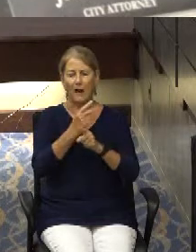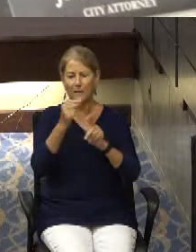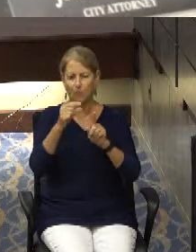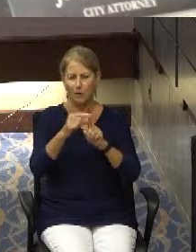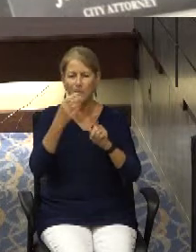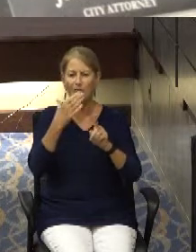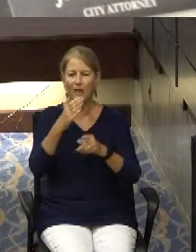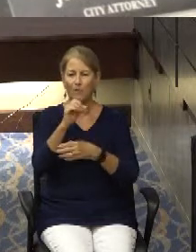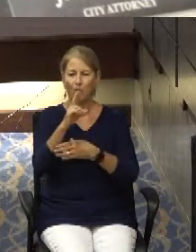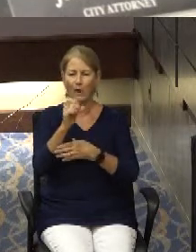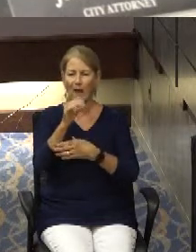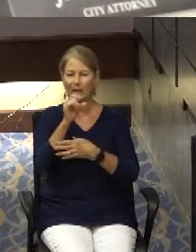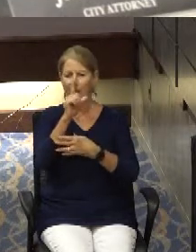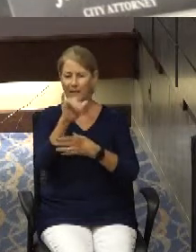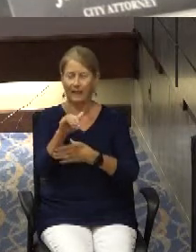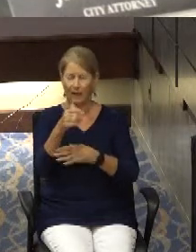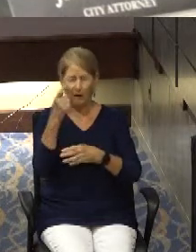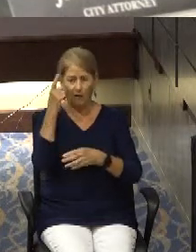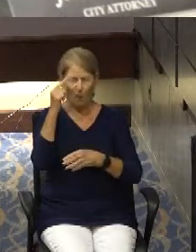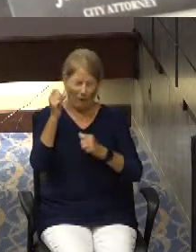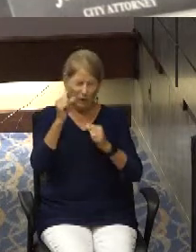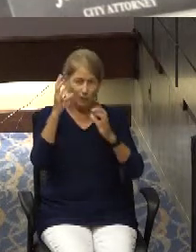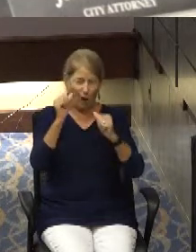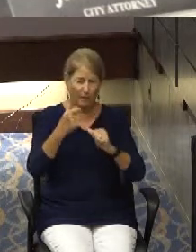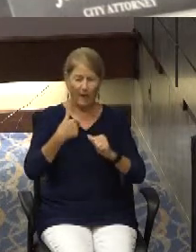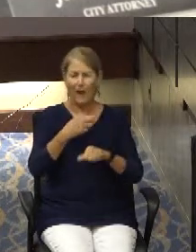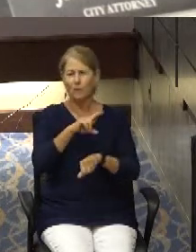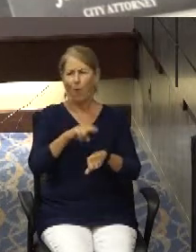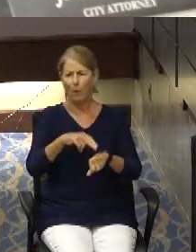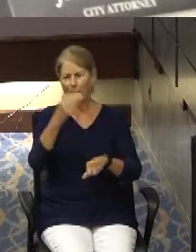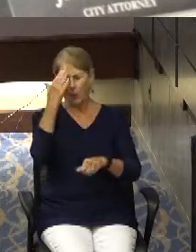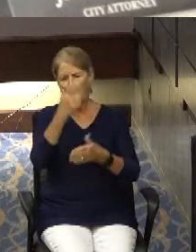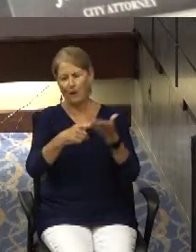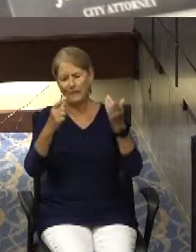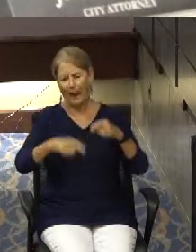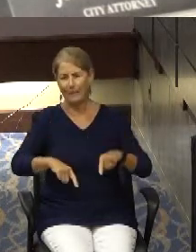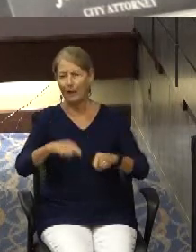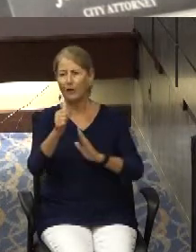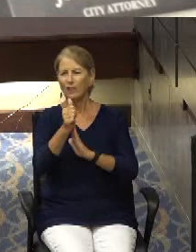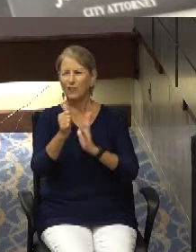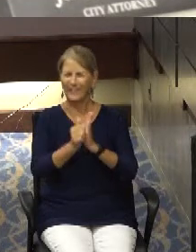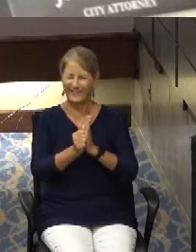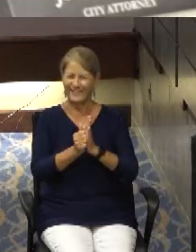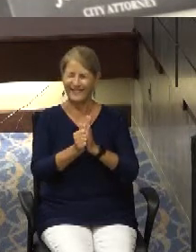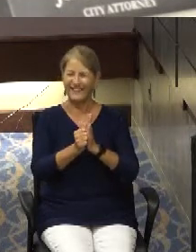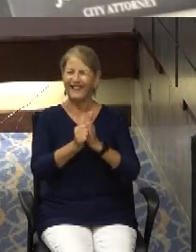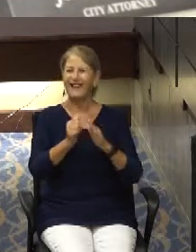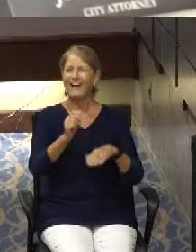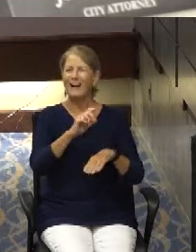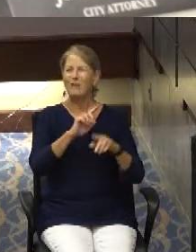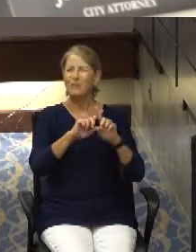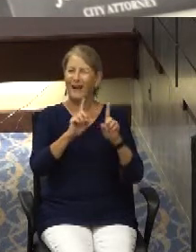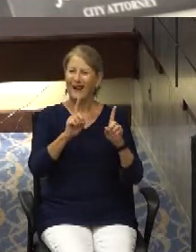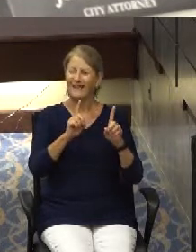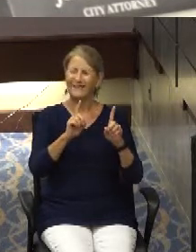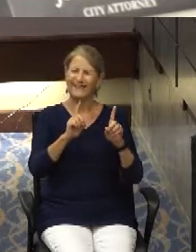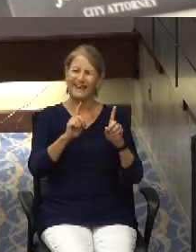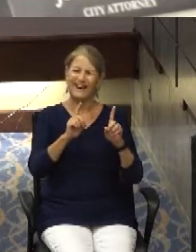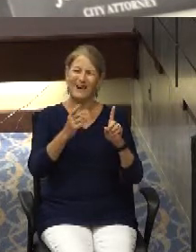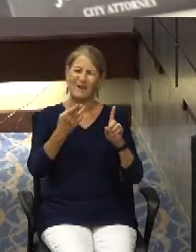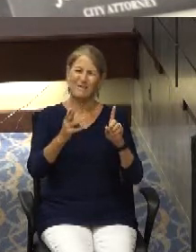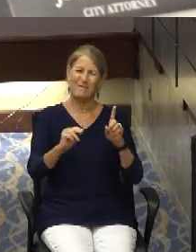pulling one over on me. I usually know what's happening in the agenda, and I didn't know this. But got past you,